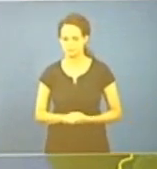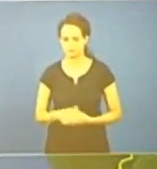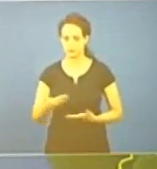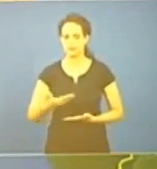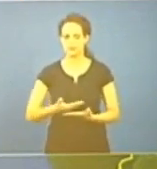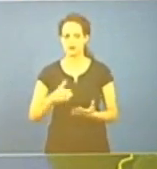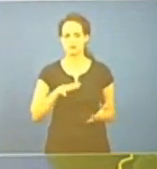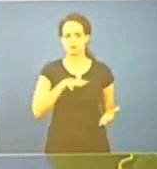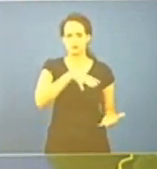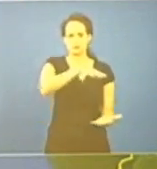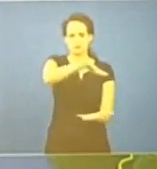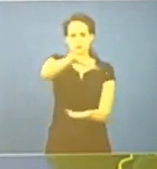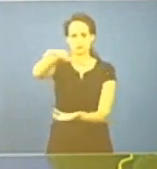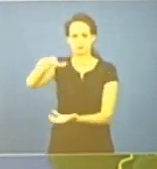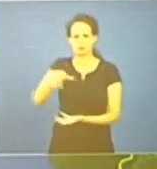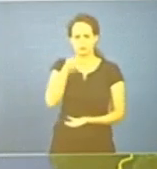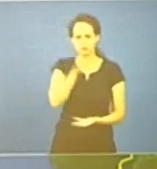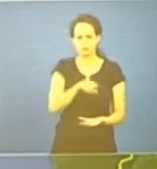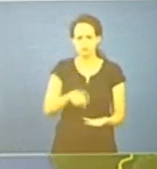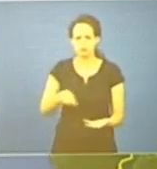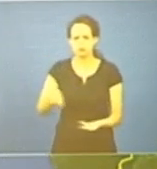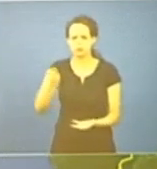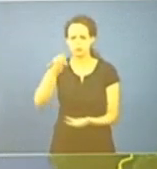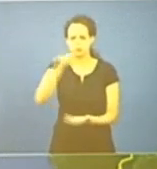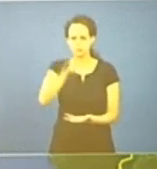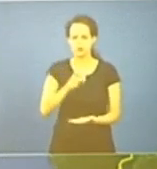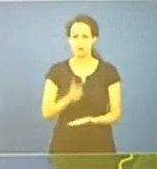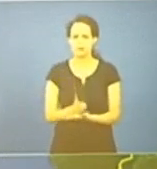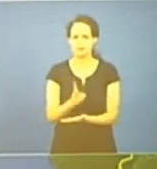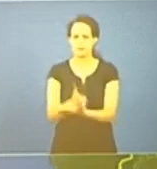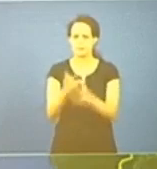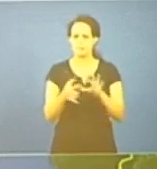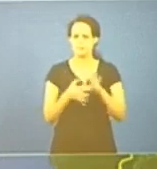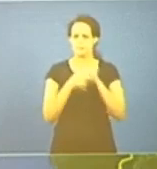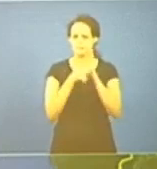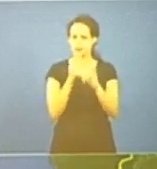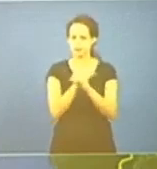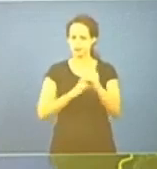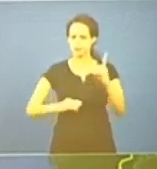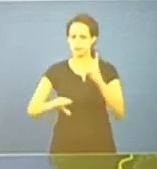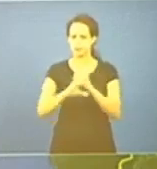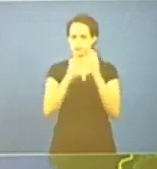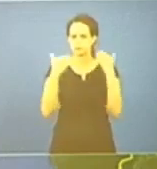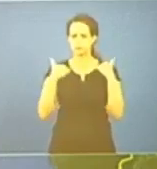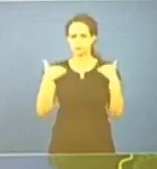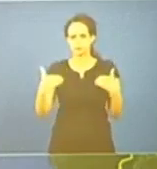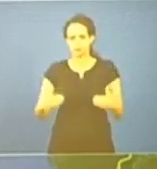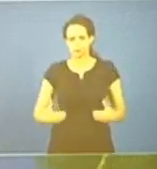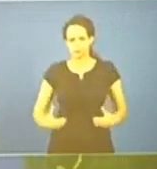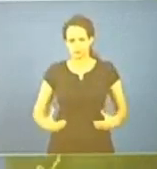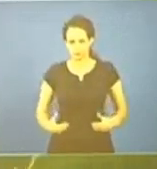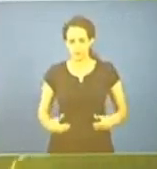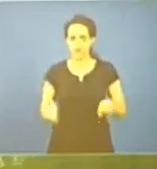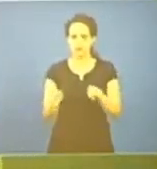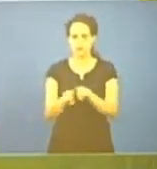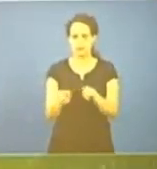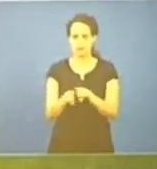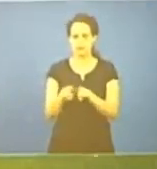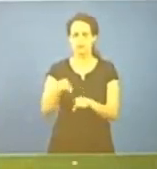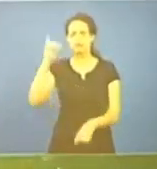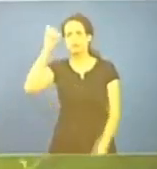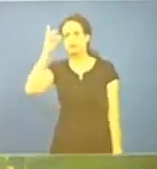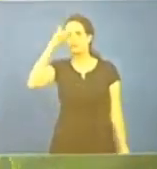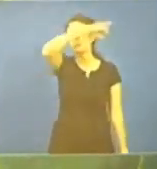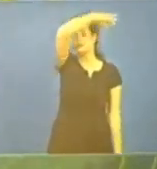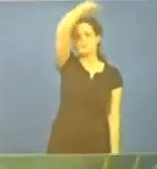Brethren from all parts of the earth participate on the same service in one spirit, in